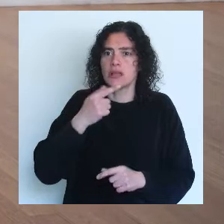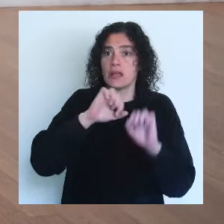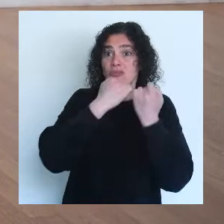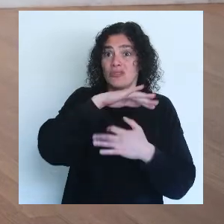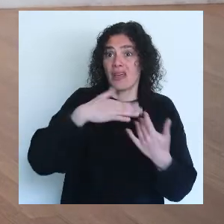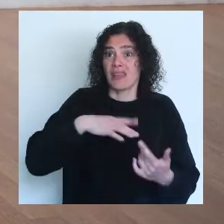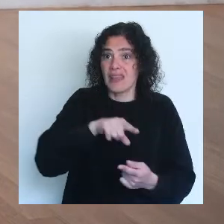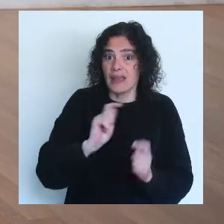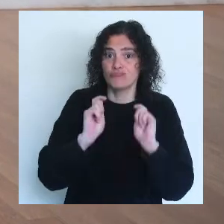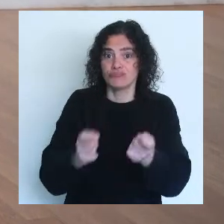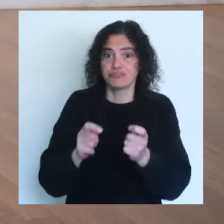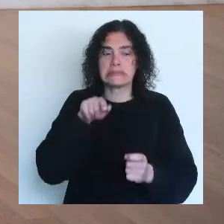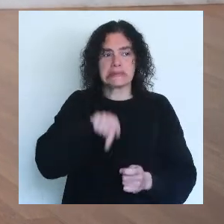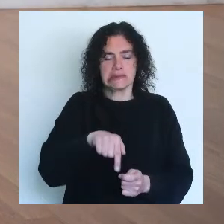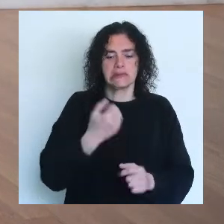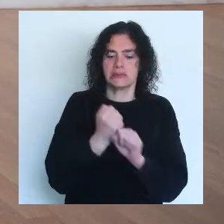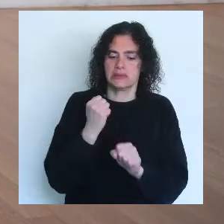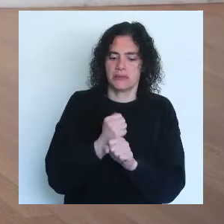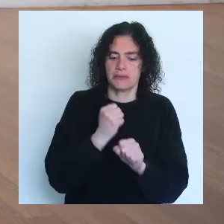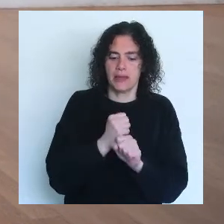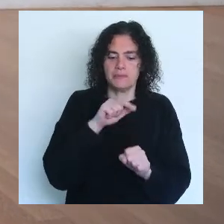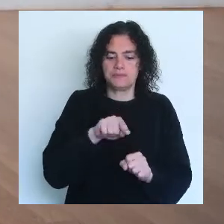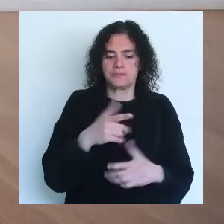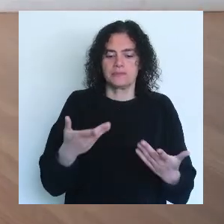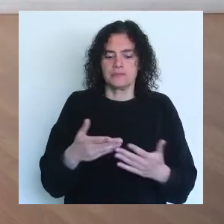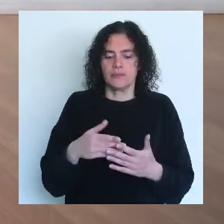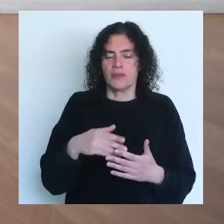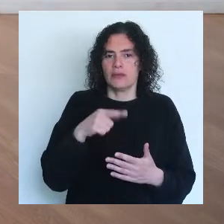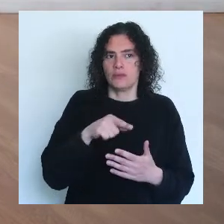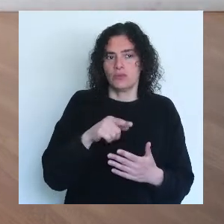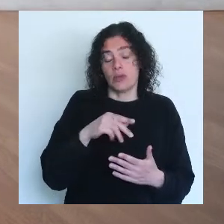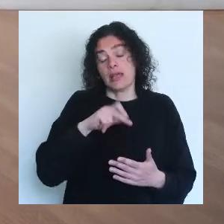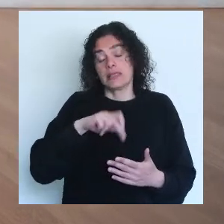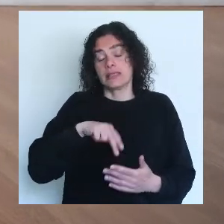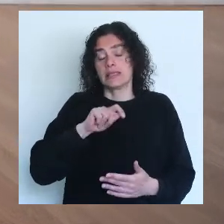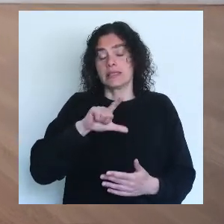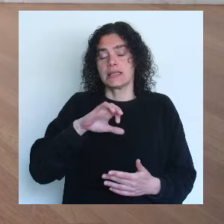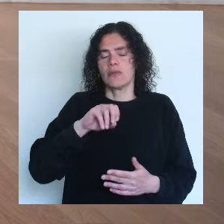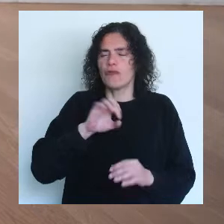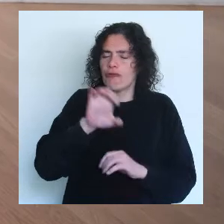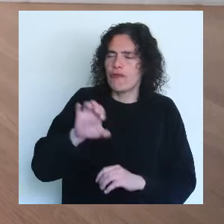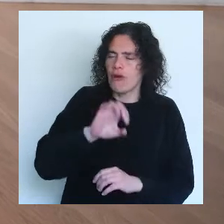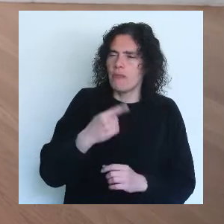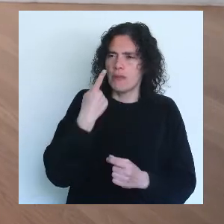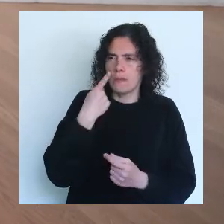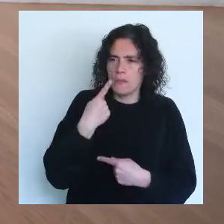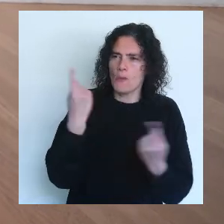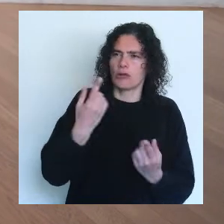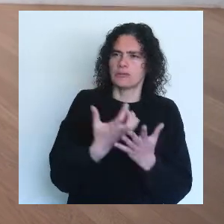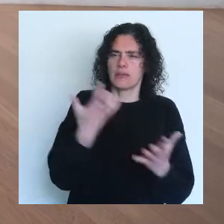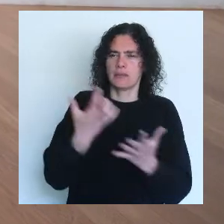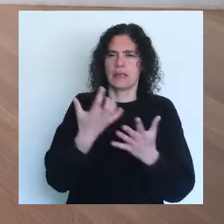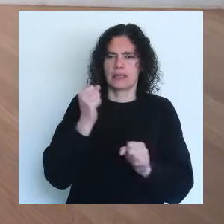what society wanted them to be. And this work of Giovanni Anselmo, in many